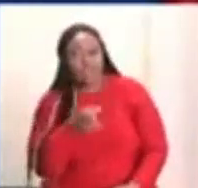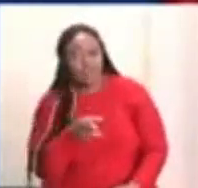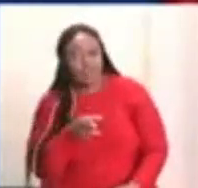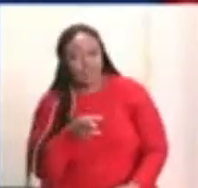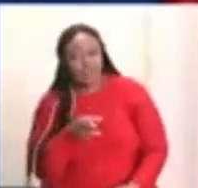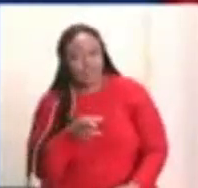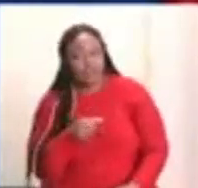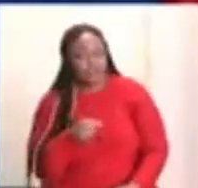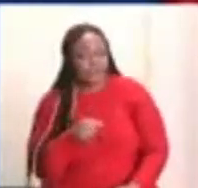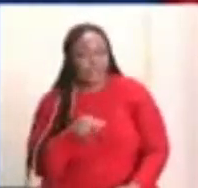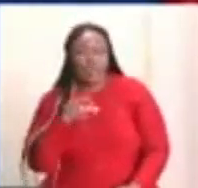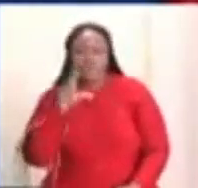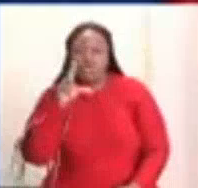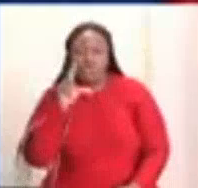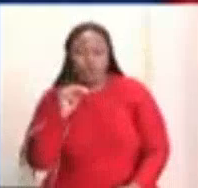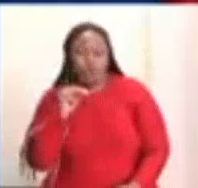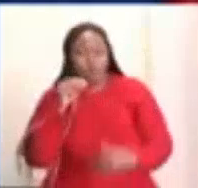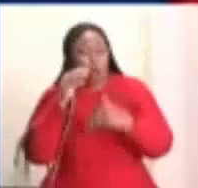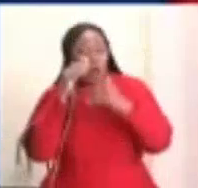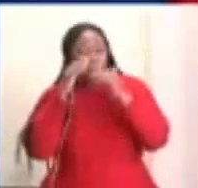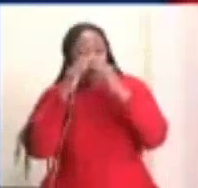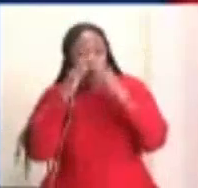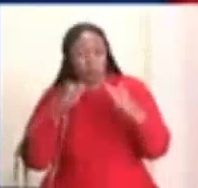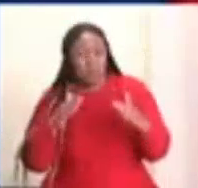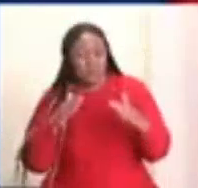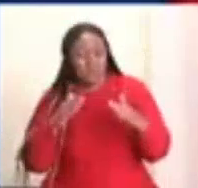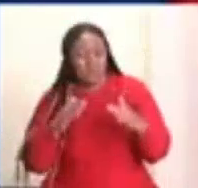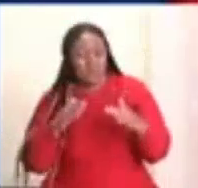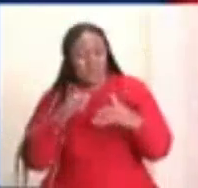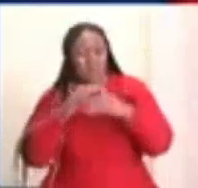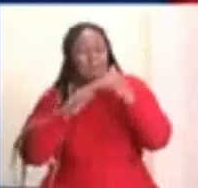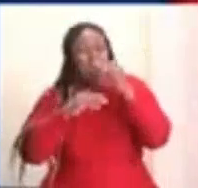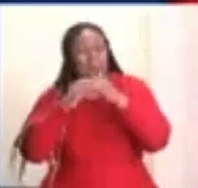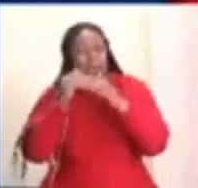considered by the Commissioner of State Lands, by the central government,